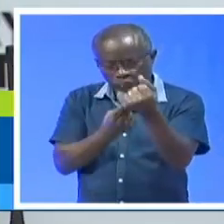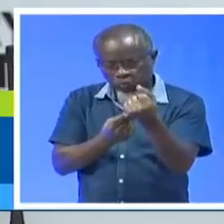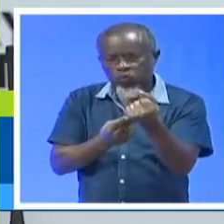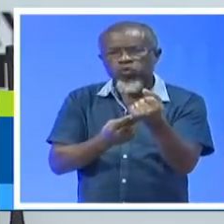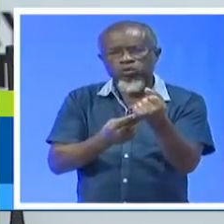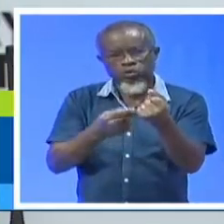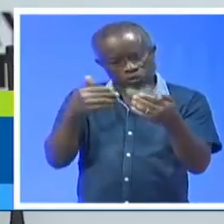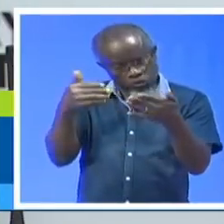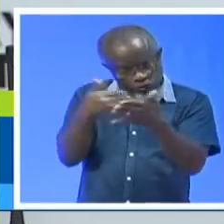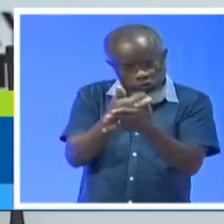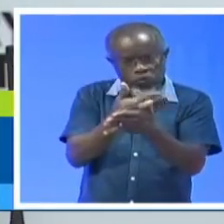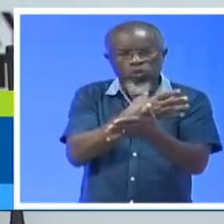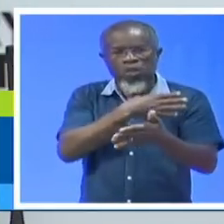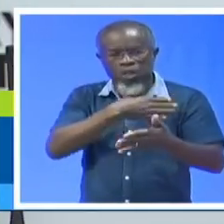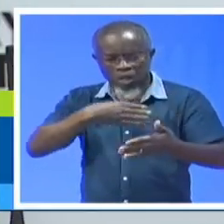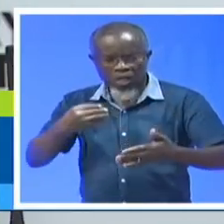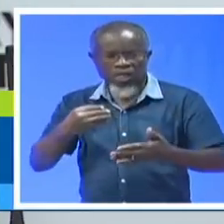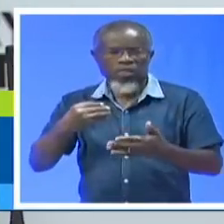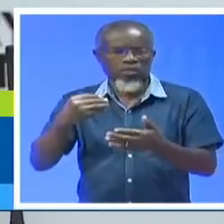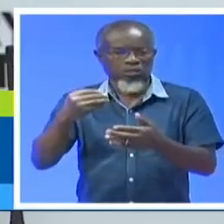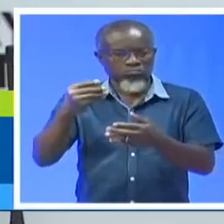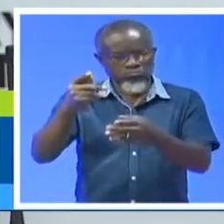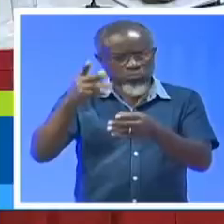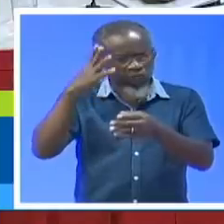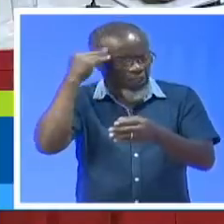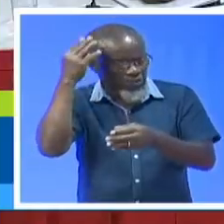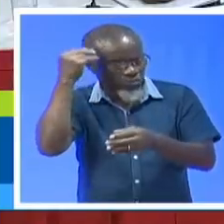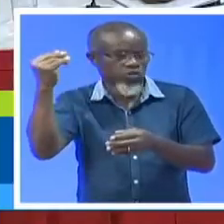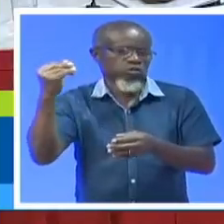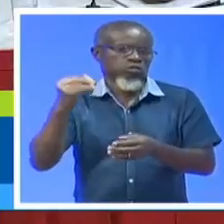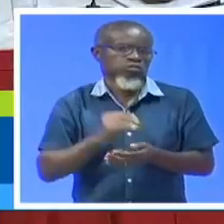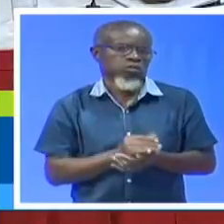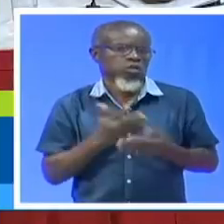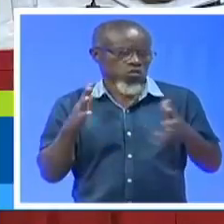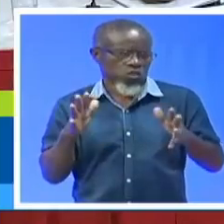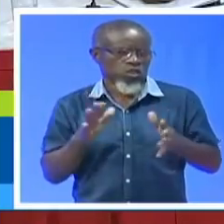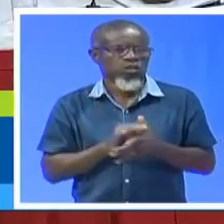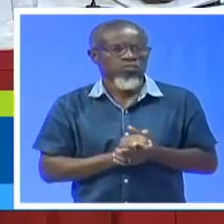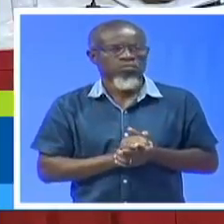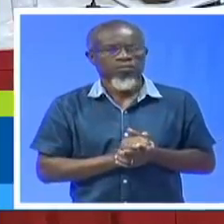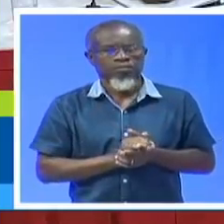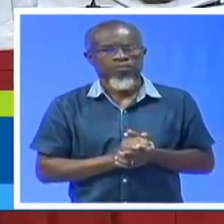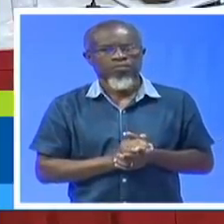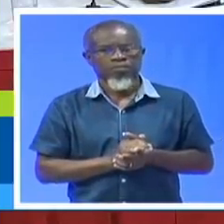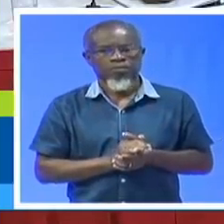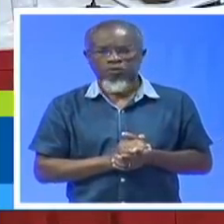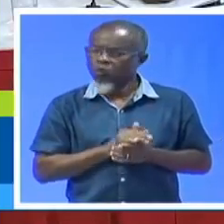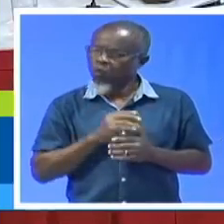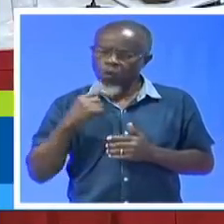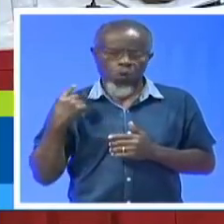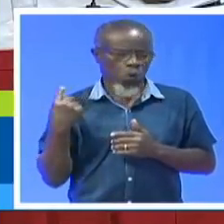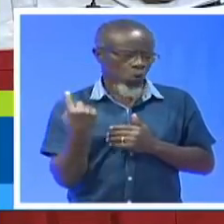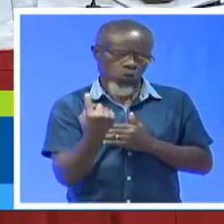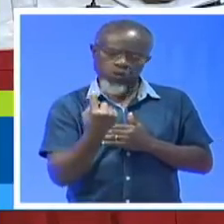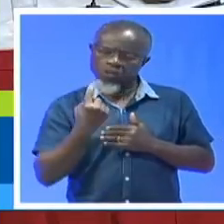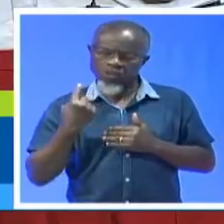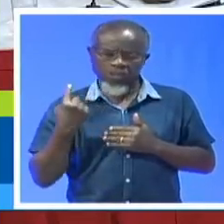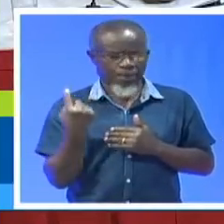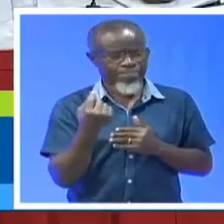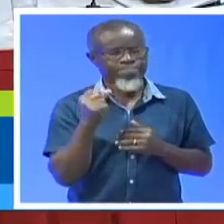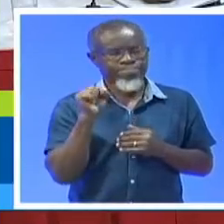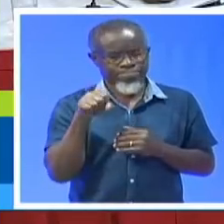talent all the time. Thank you, Priya. Thank you very much, Minister. We quickly go to TTT for your 2